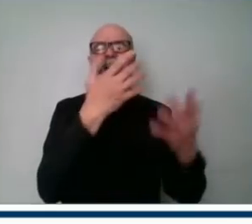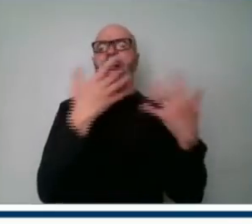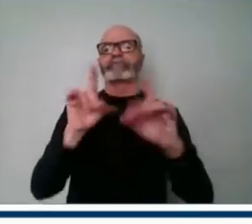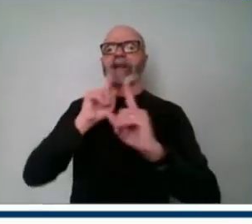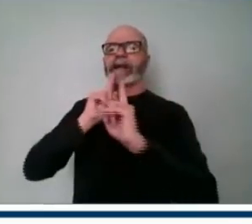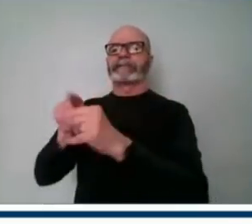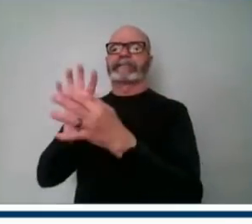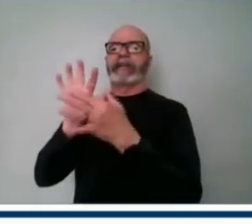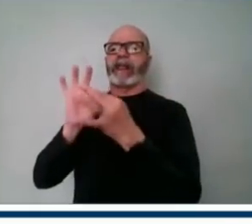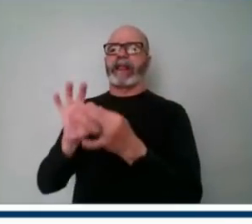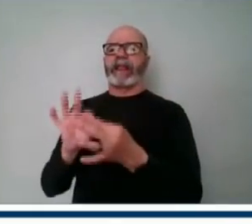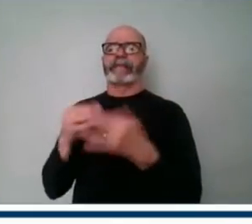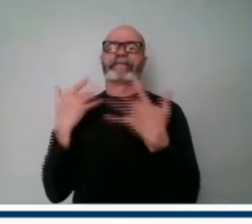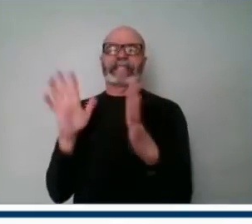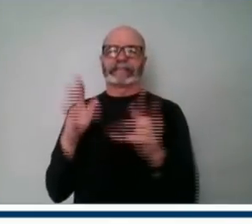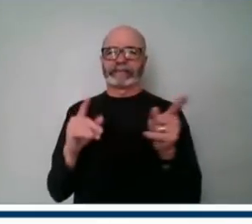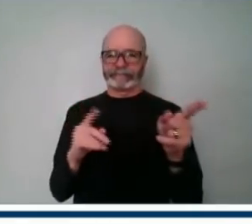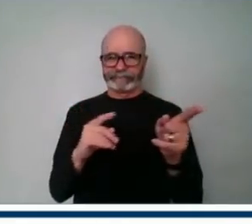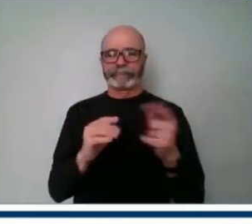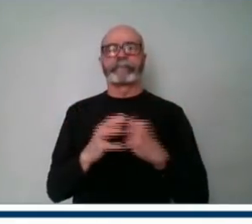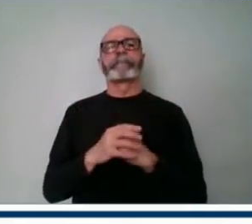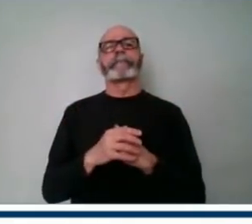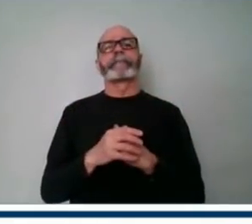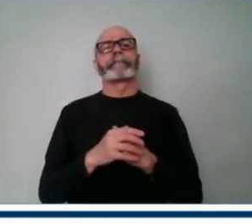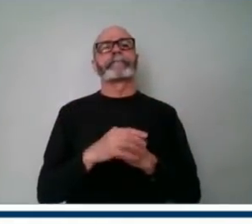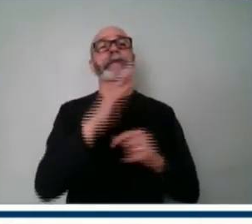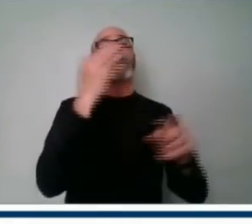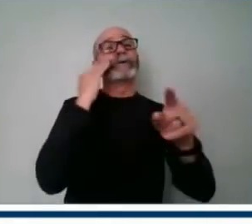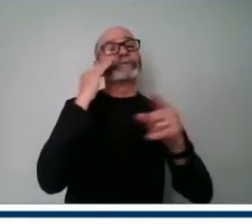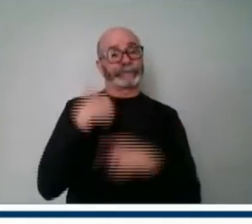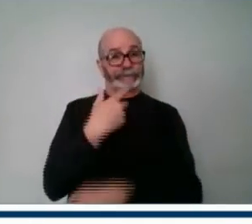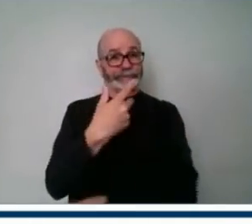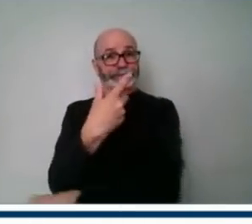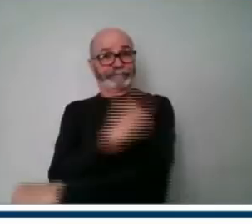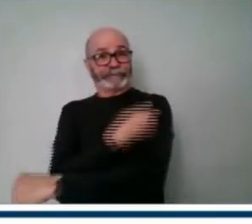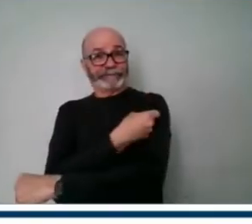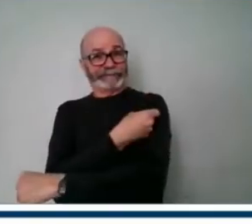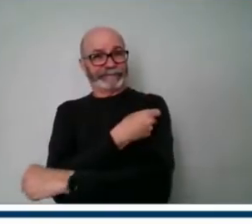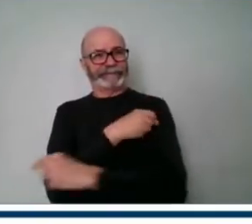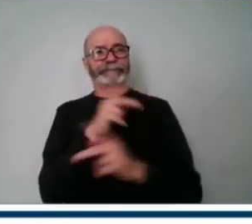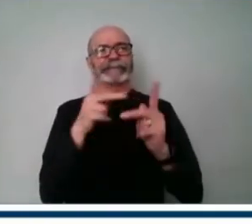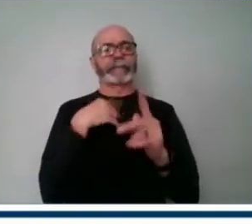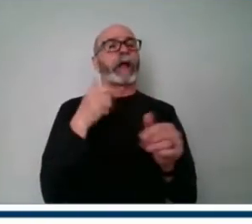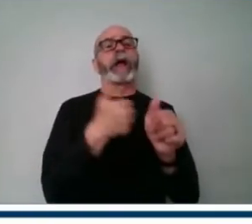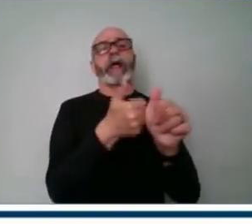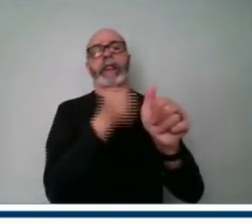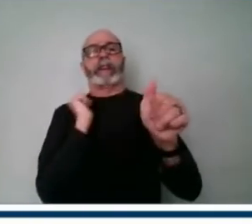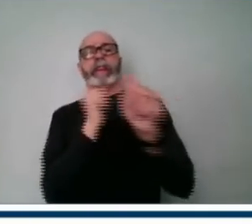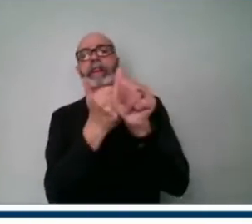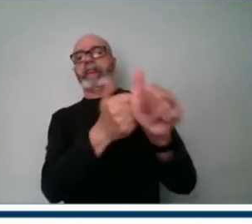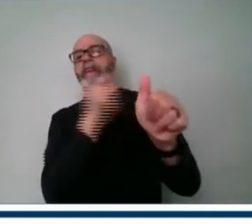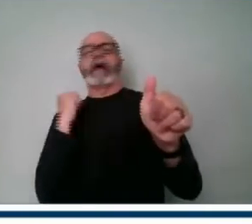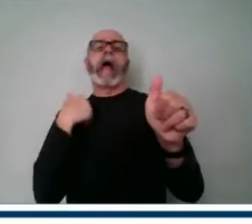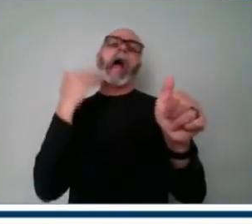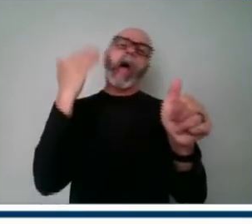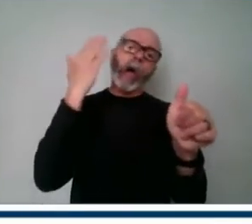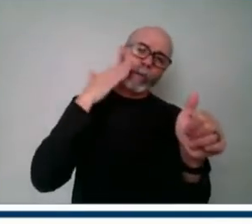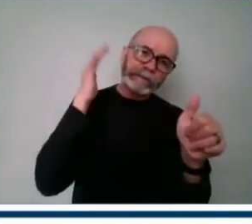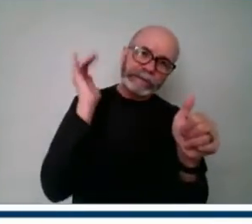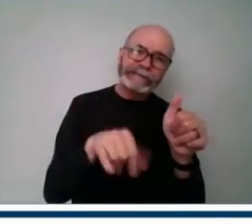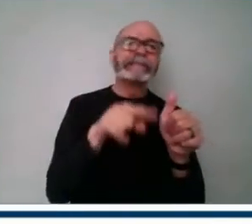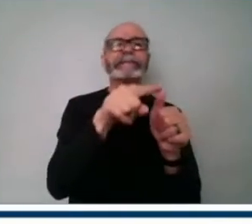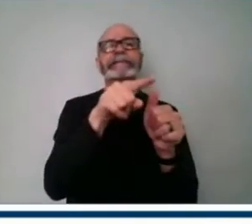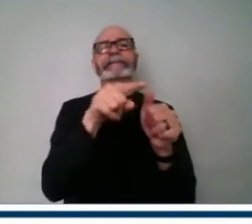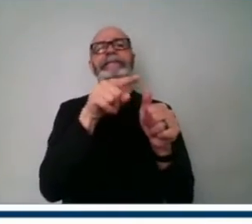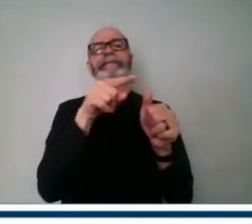trying to not slow down the process of getting vaccines to people by, adding in careers or medical